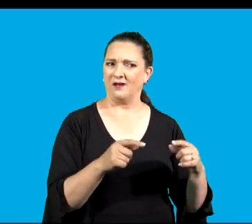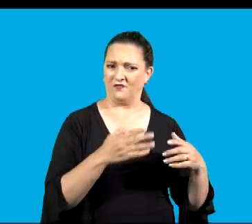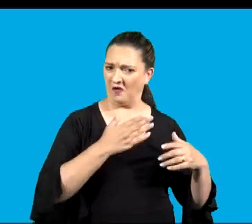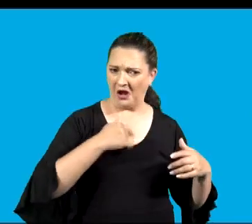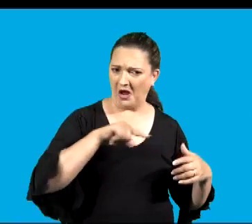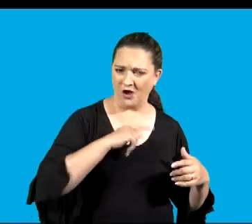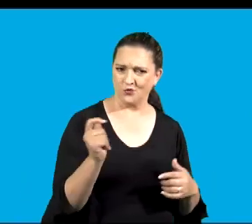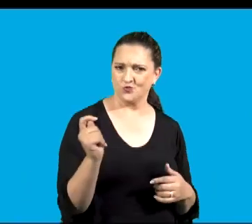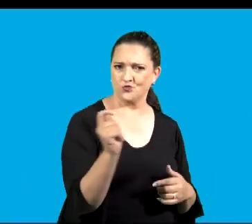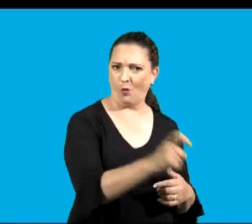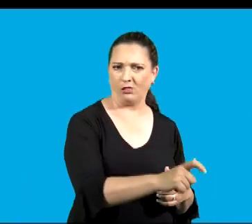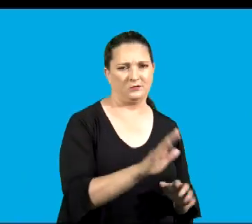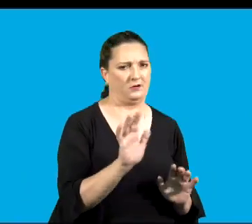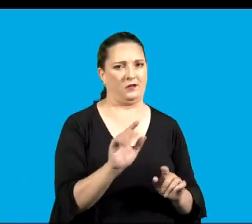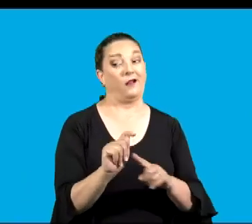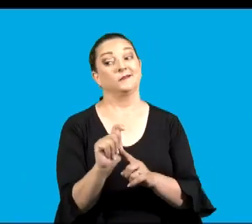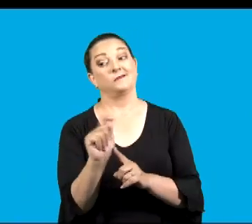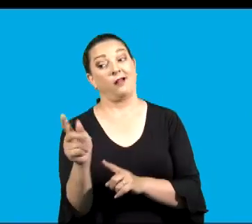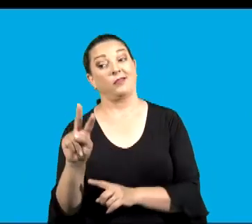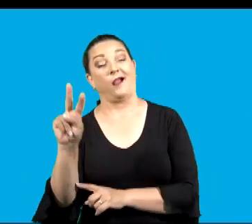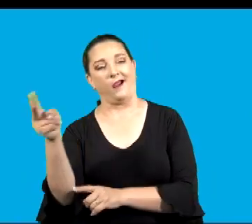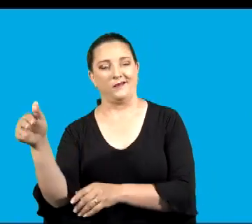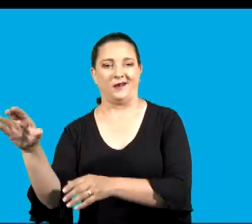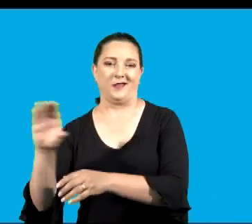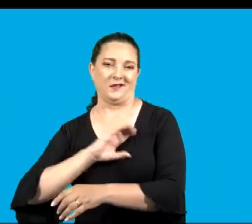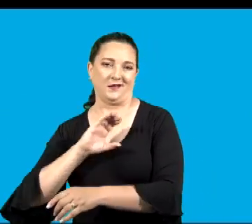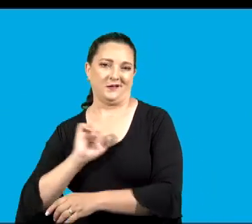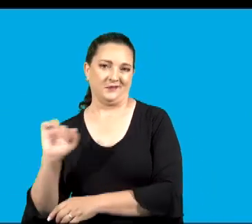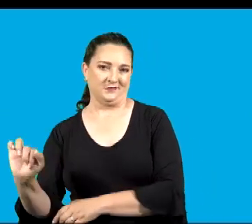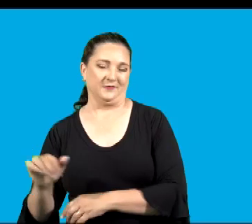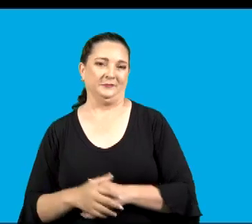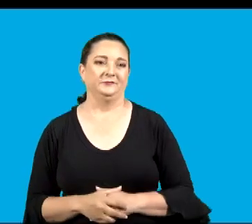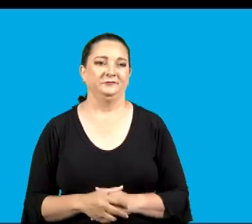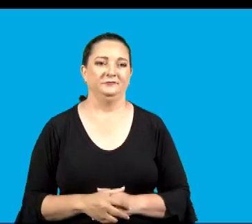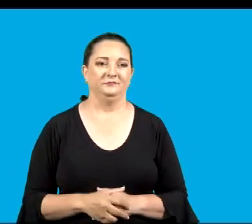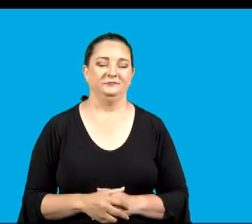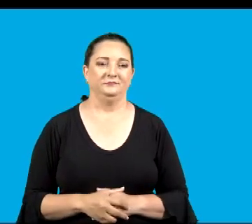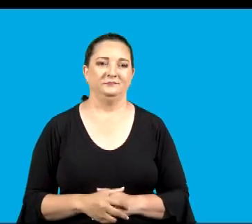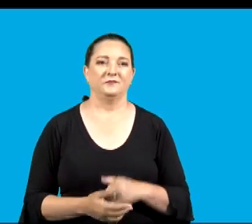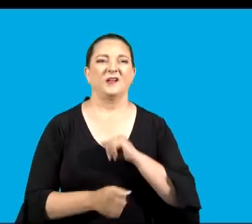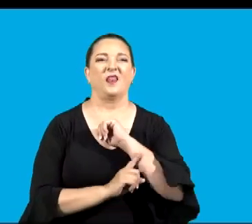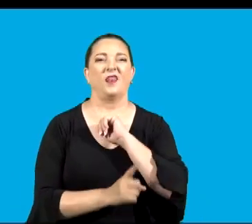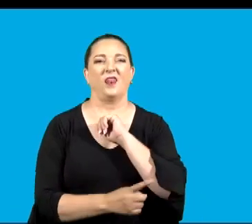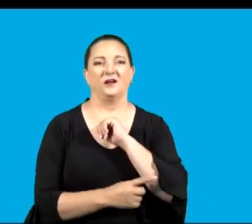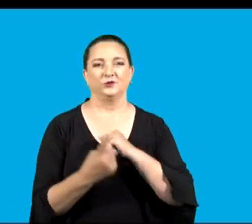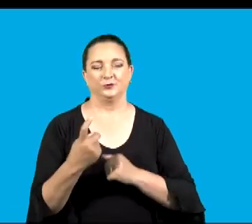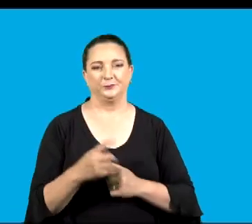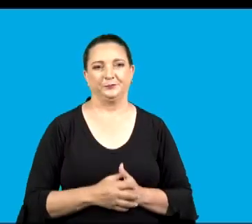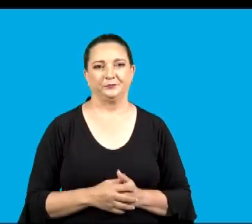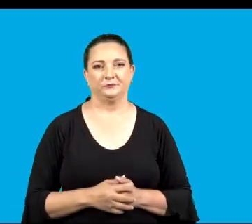to another customer of theirs, that is Sweets Galore. And then the last one